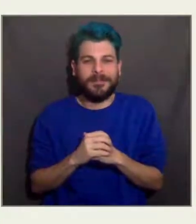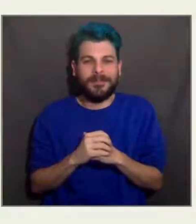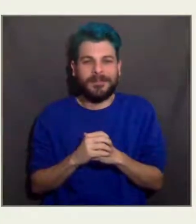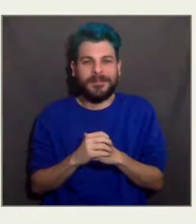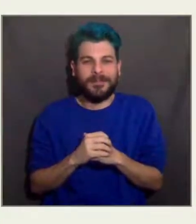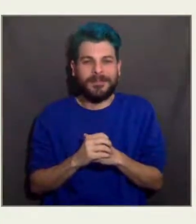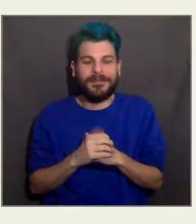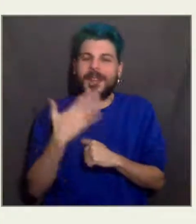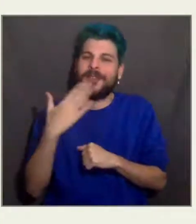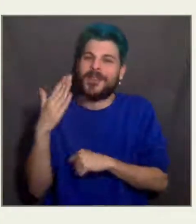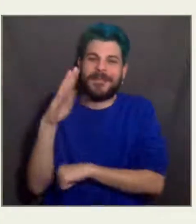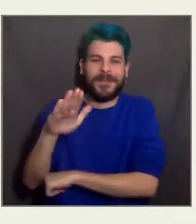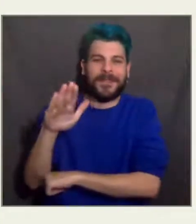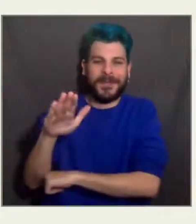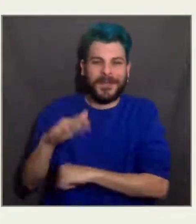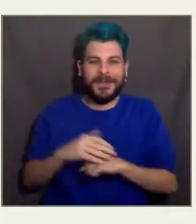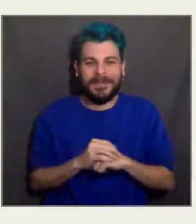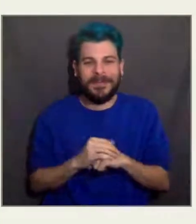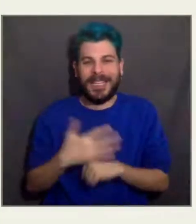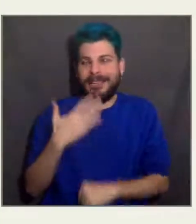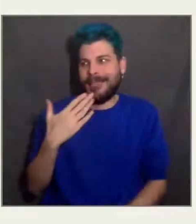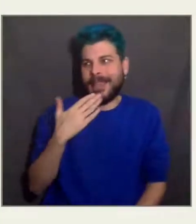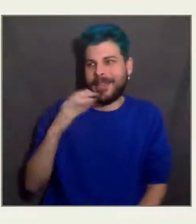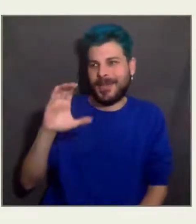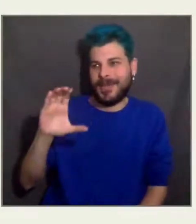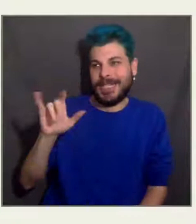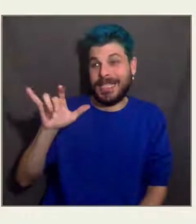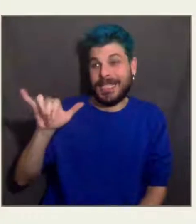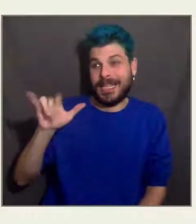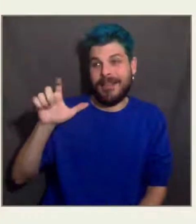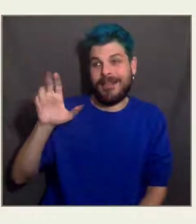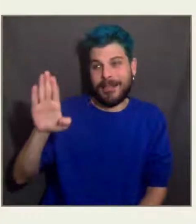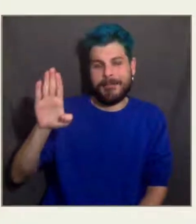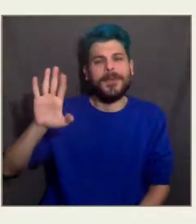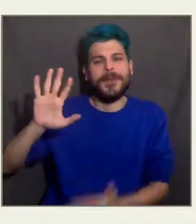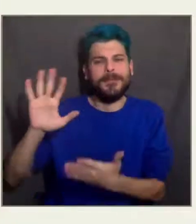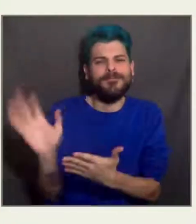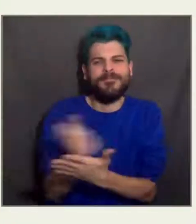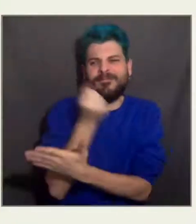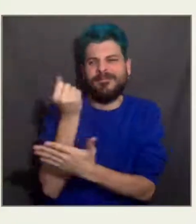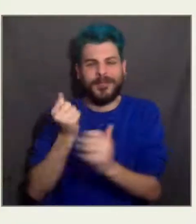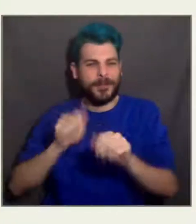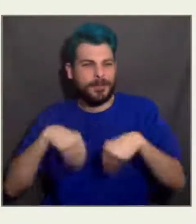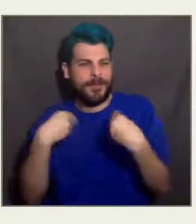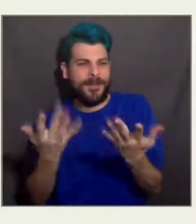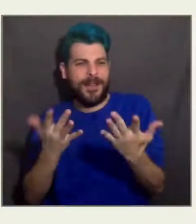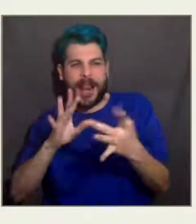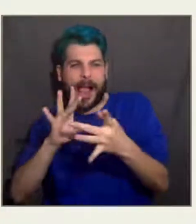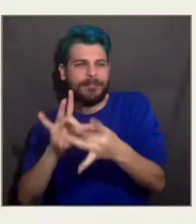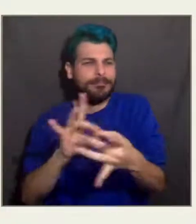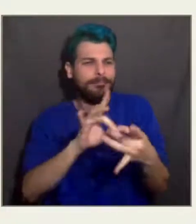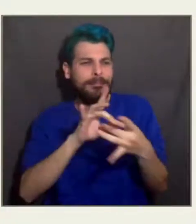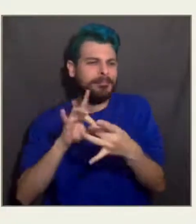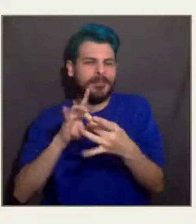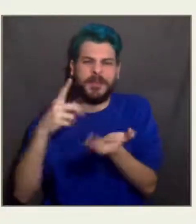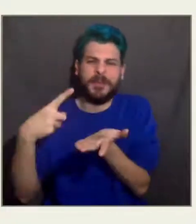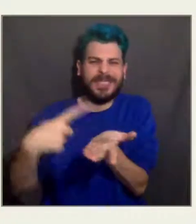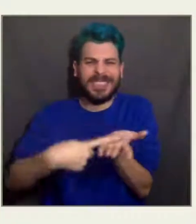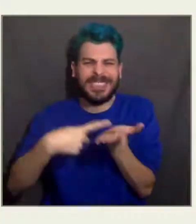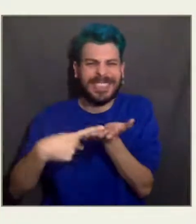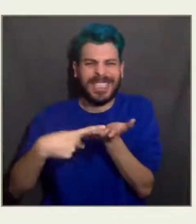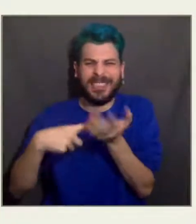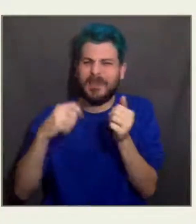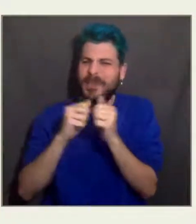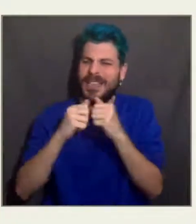Good afternoon, and thank you to City Club for finding ways for us to stay connected on our region's most pressing issues and solutions. And thank